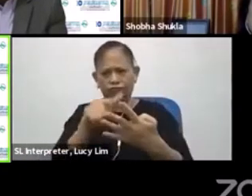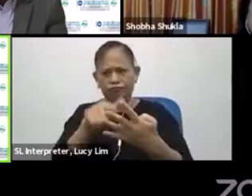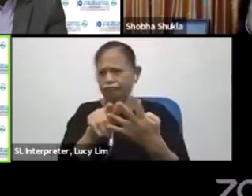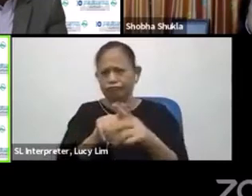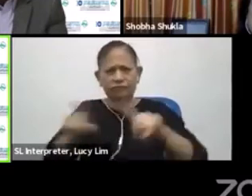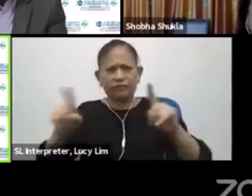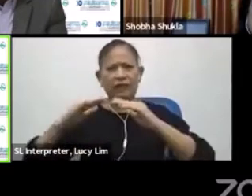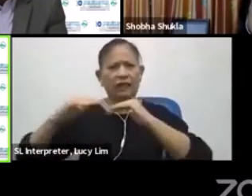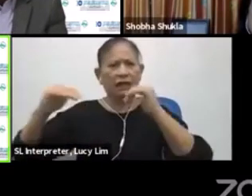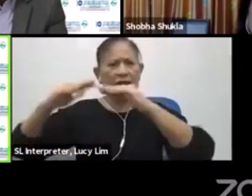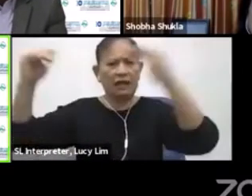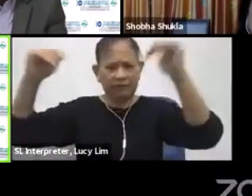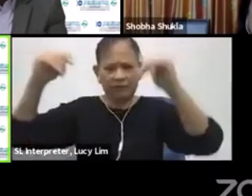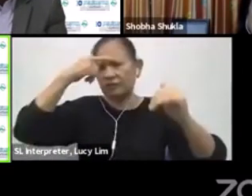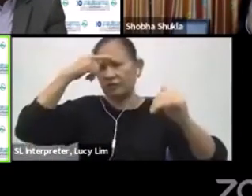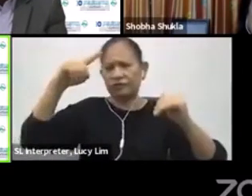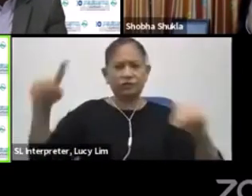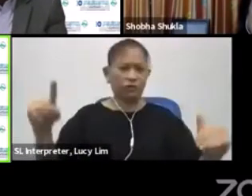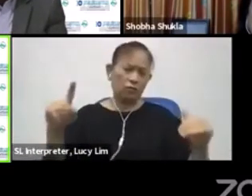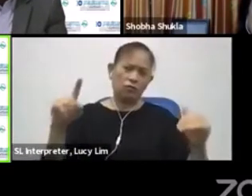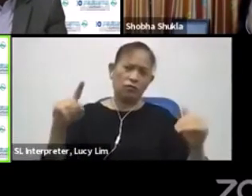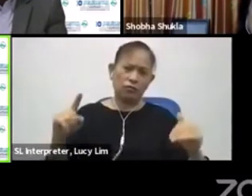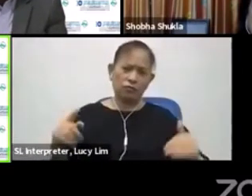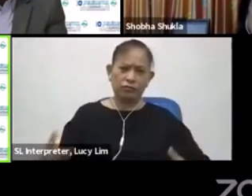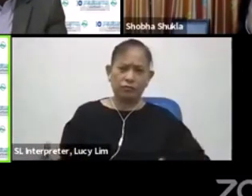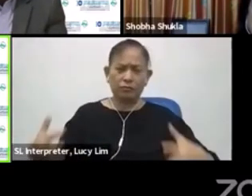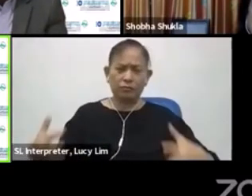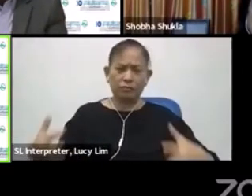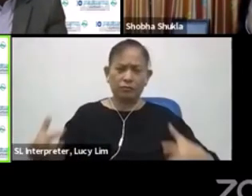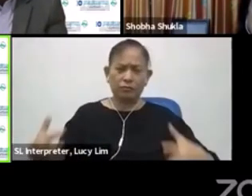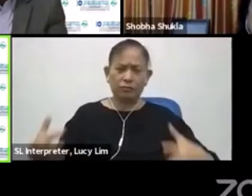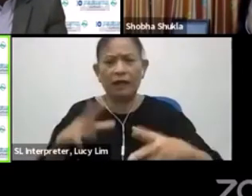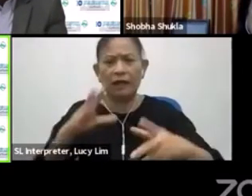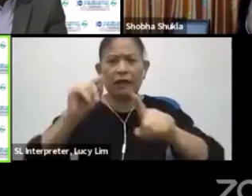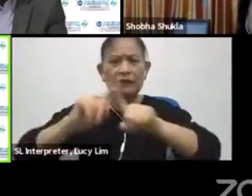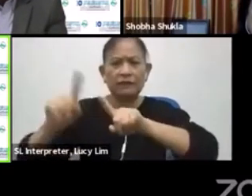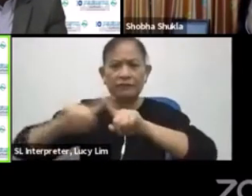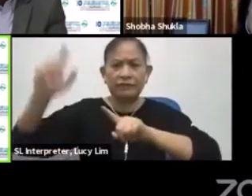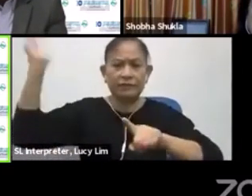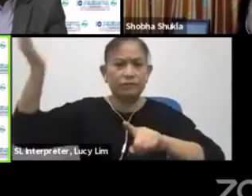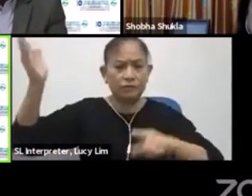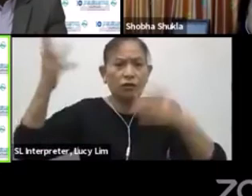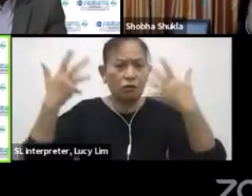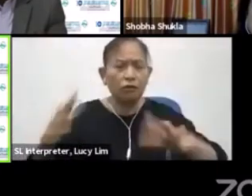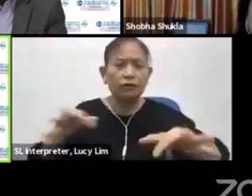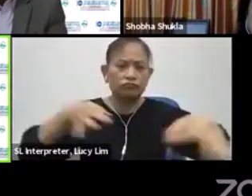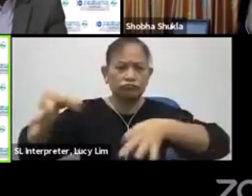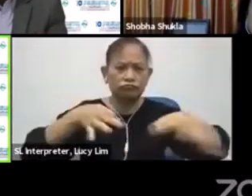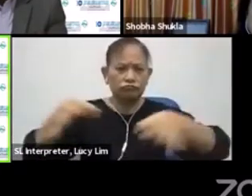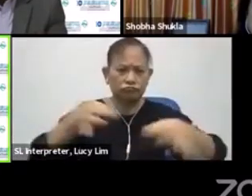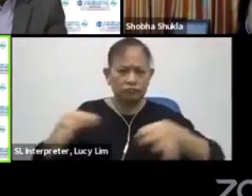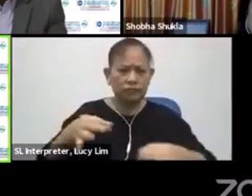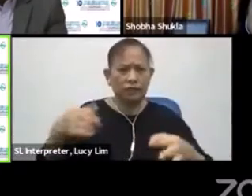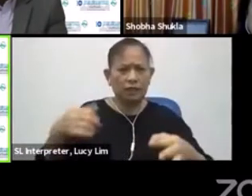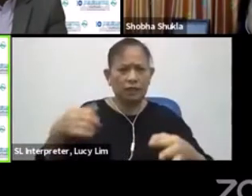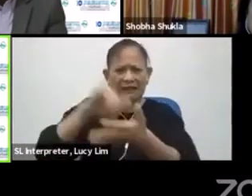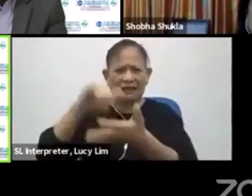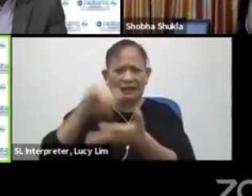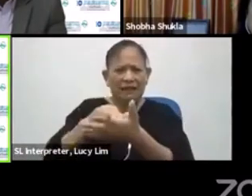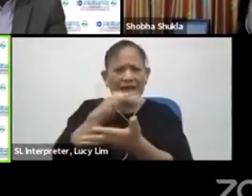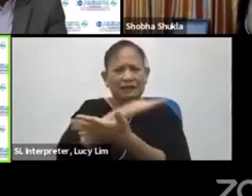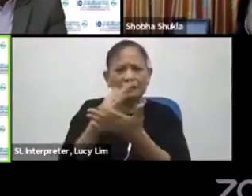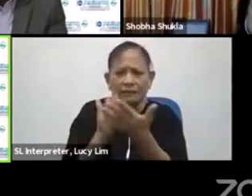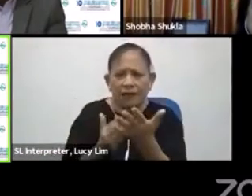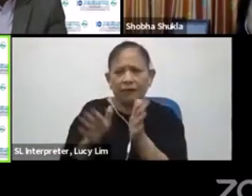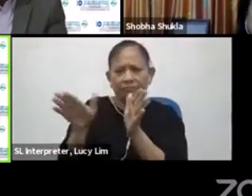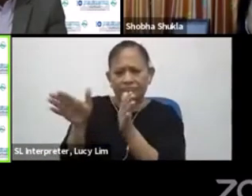of reproductive coercion, and some of the other panelists have spoken very, very in depth about these. And these are the areas I just brought it up because I